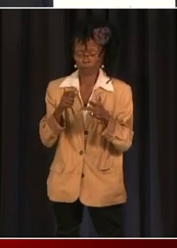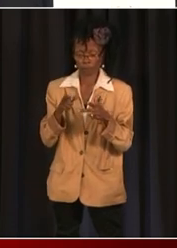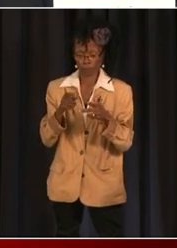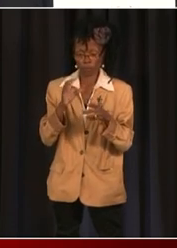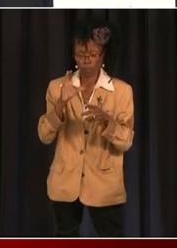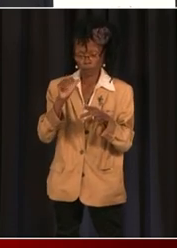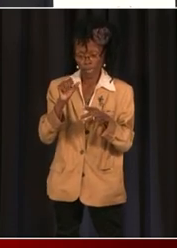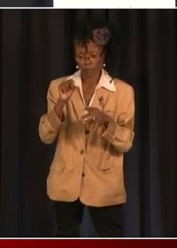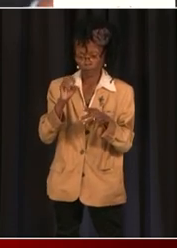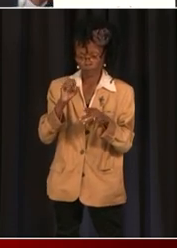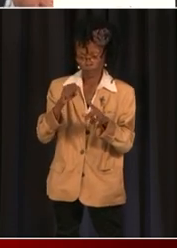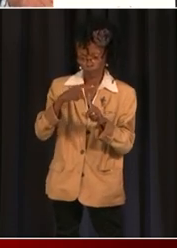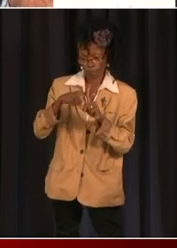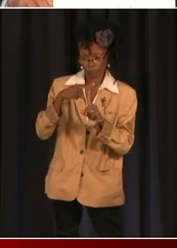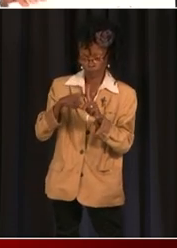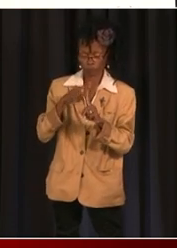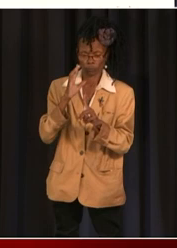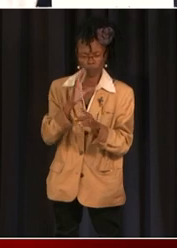or within their classroom.